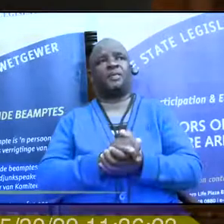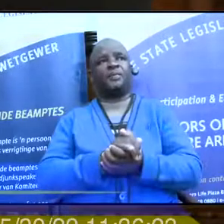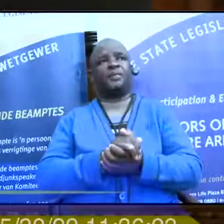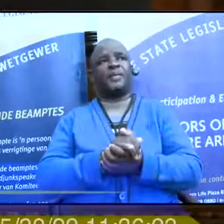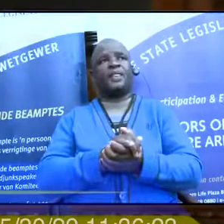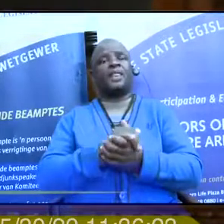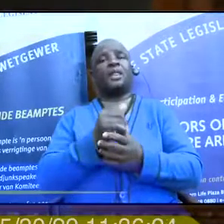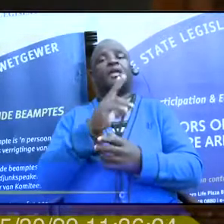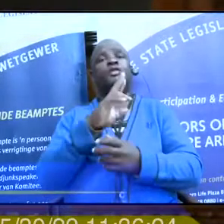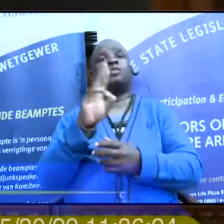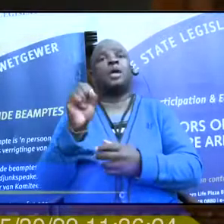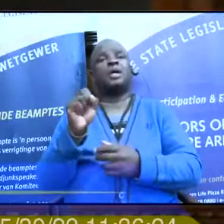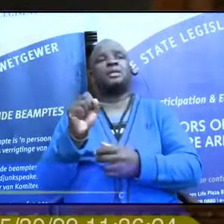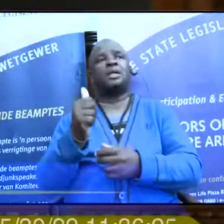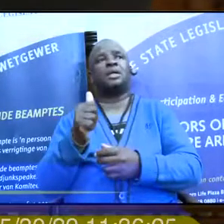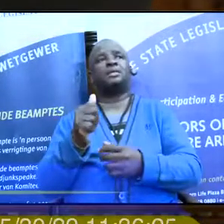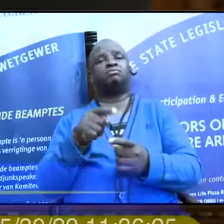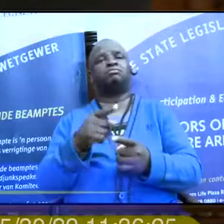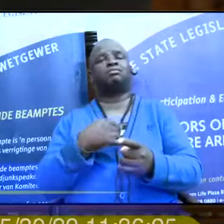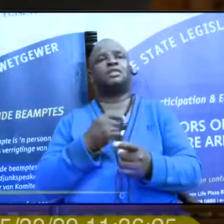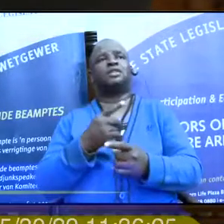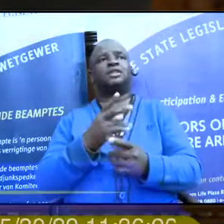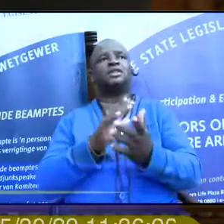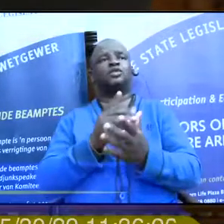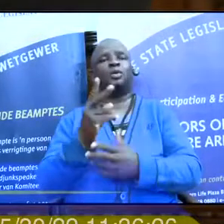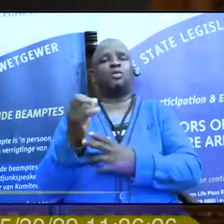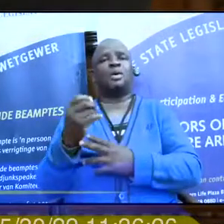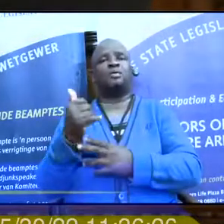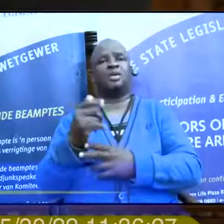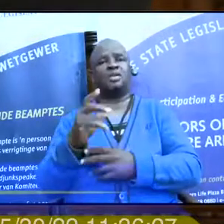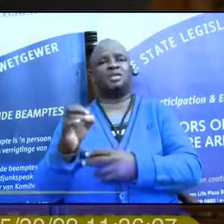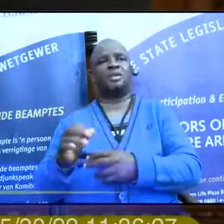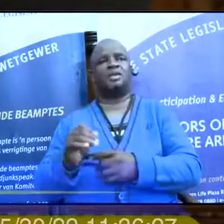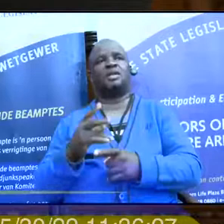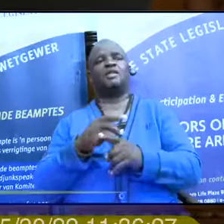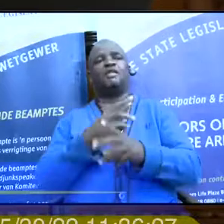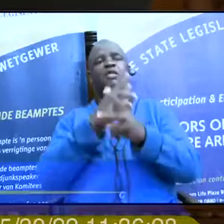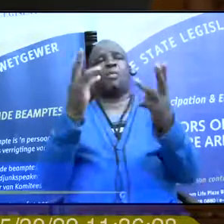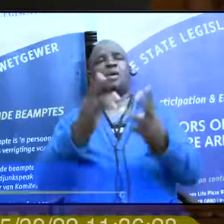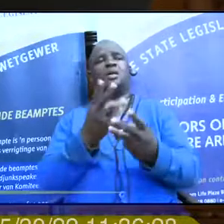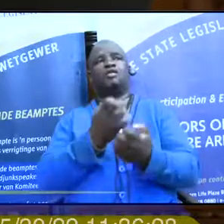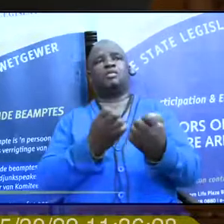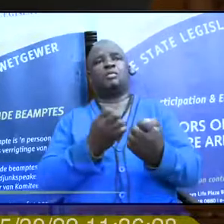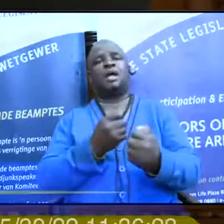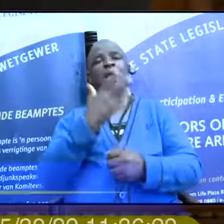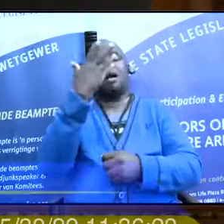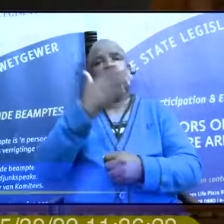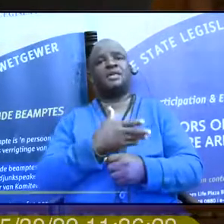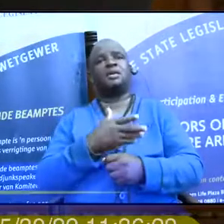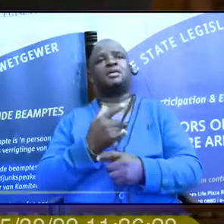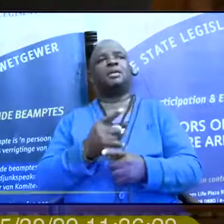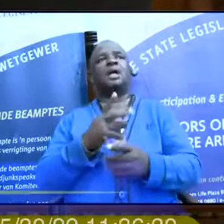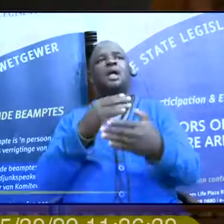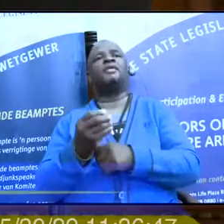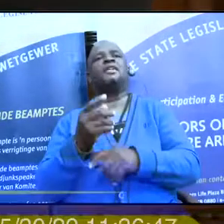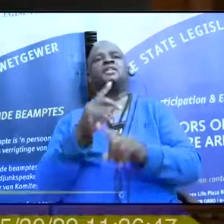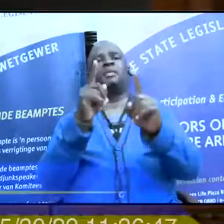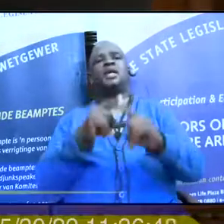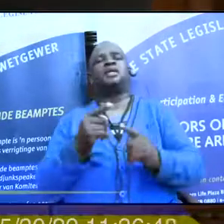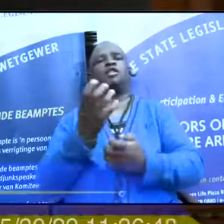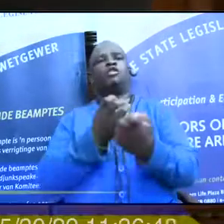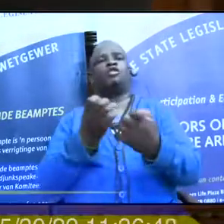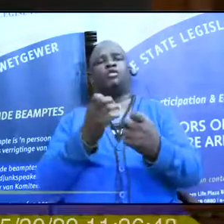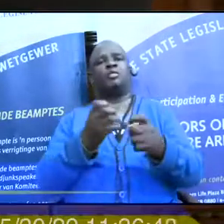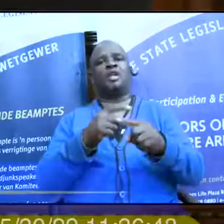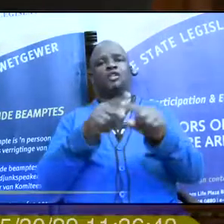yeah the u.s is still 21.6 of the global economy africa is just under one percent we've